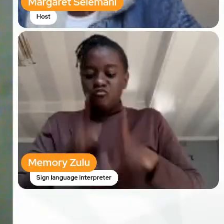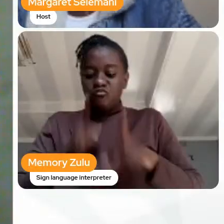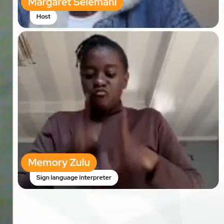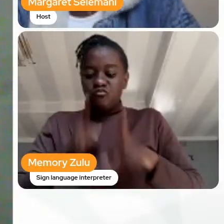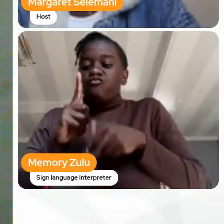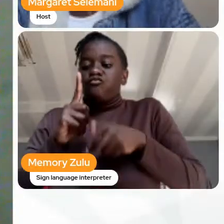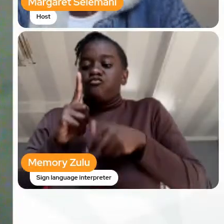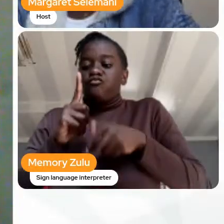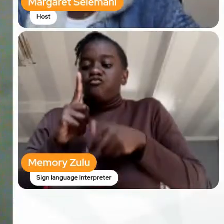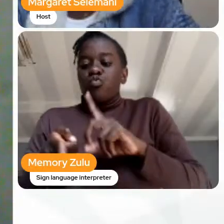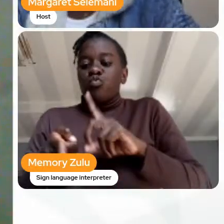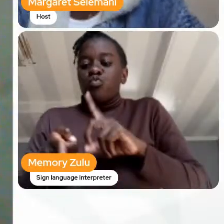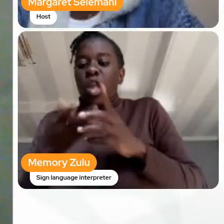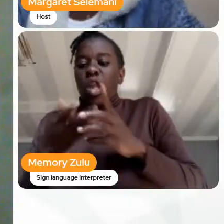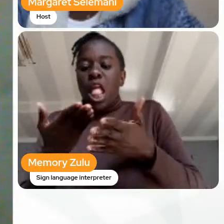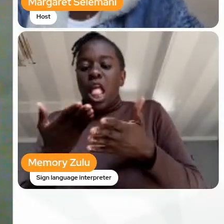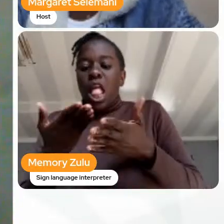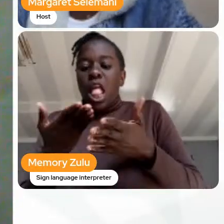signs or symptoms of